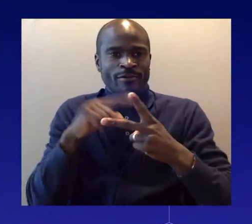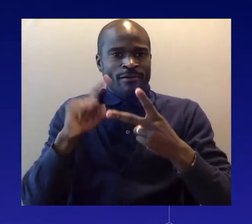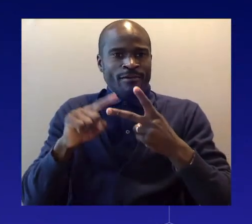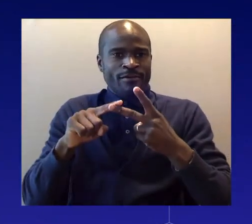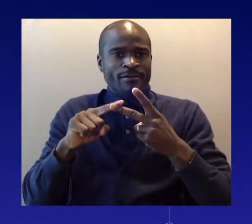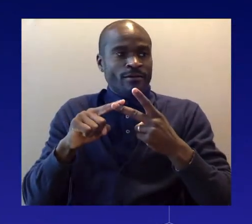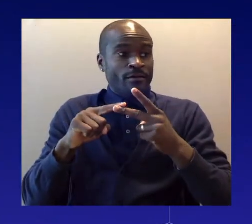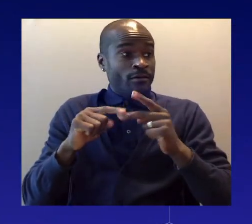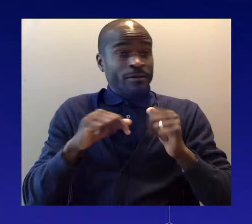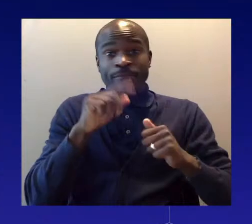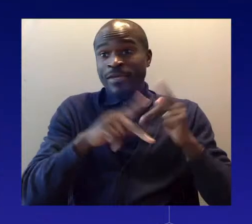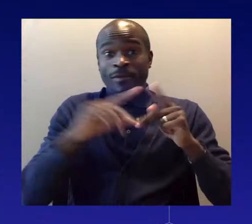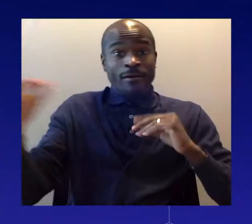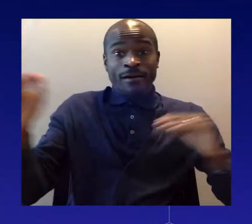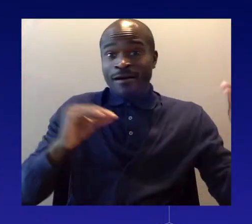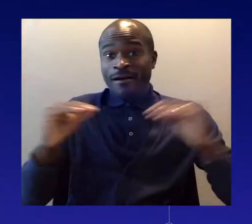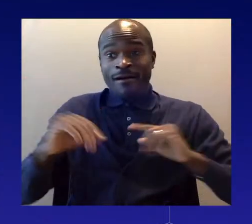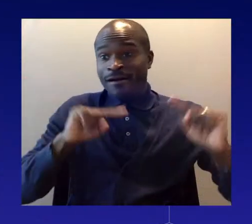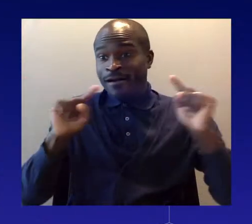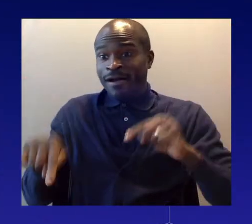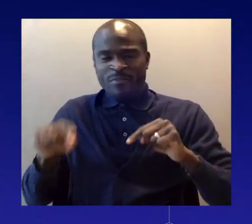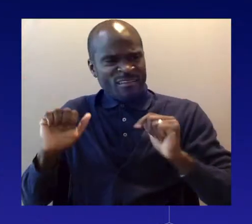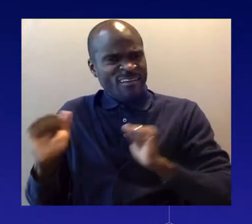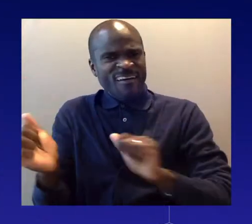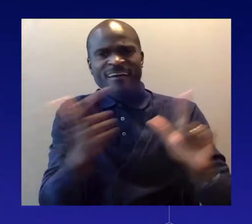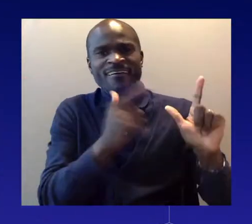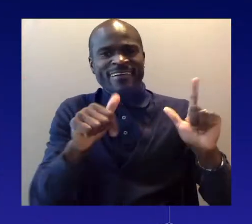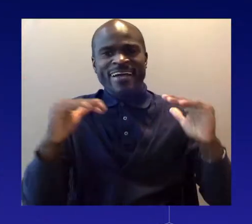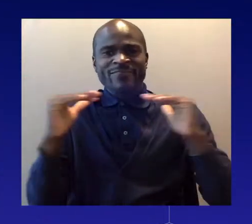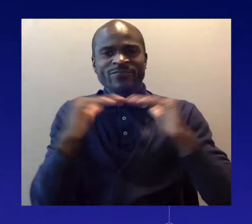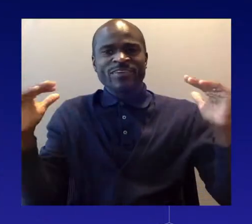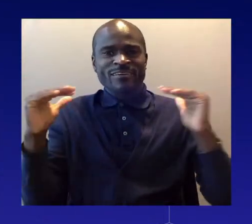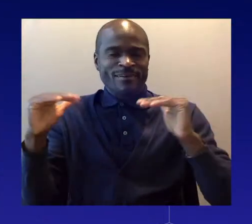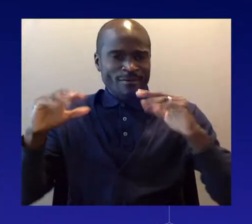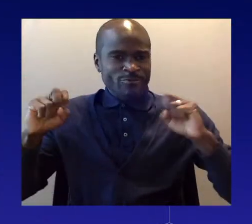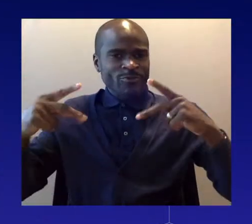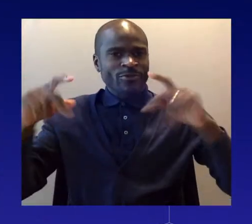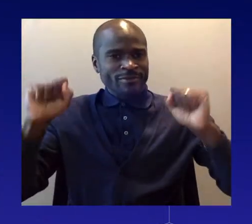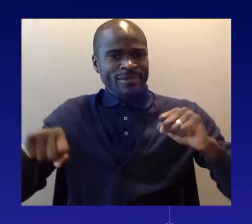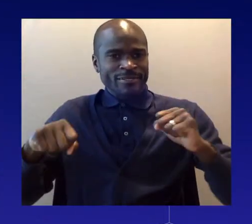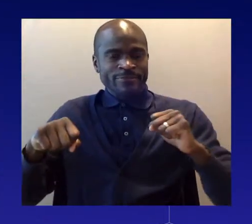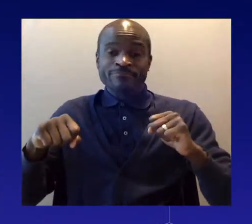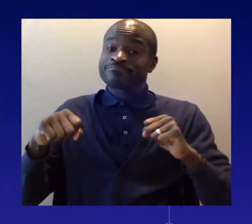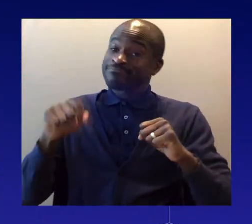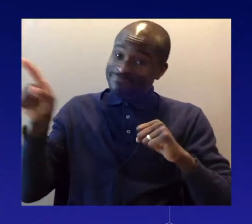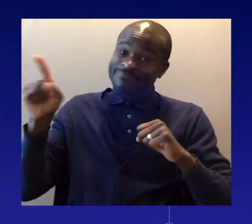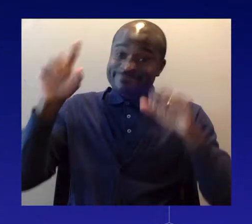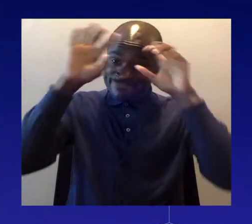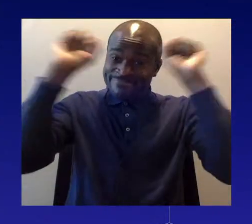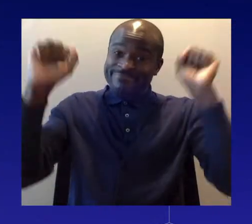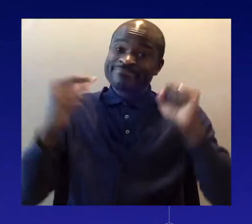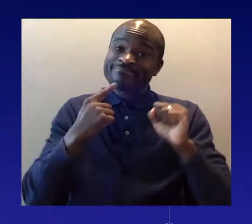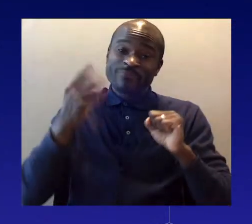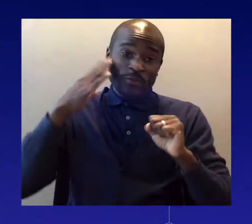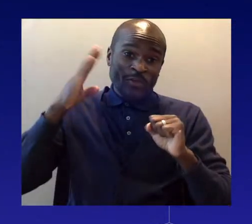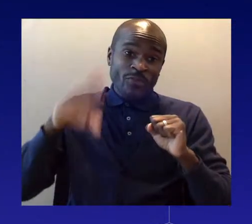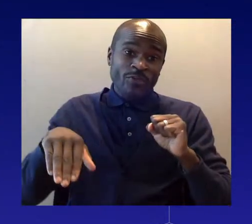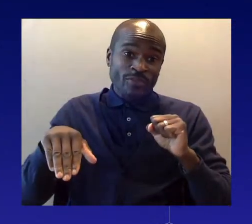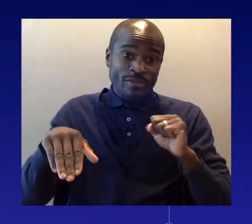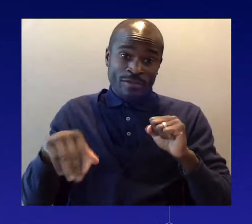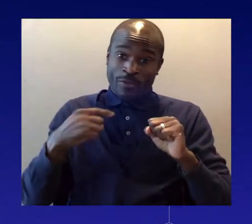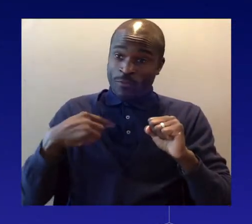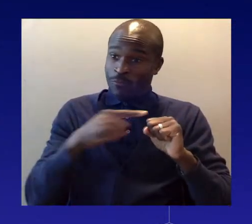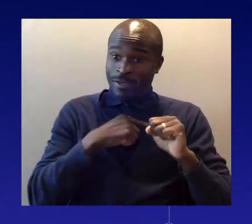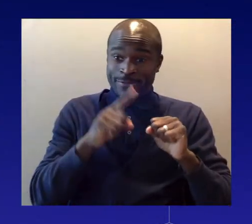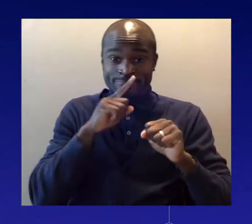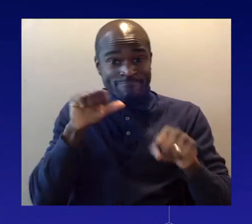shot. And as he likes to say, he knows we've never fully lived up to it, but we've never walked away from it either, and we